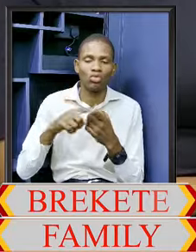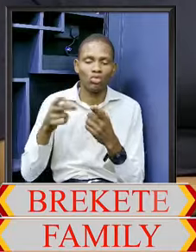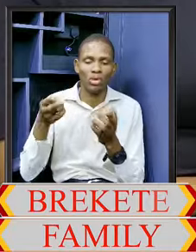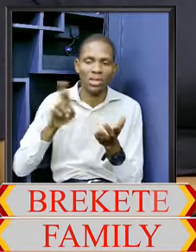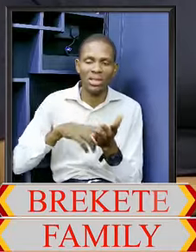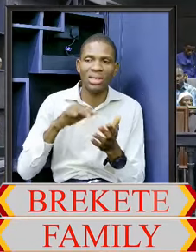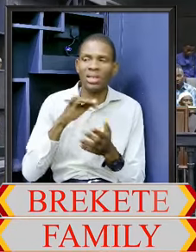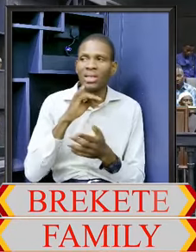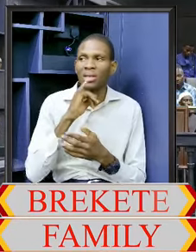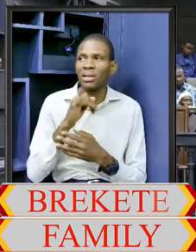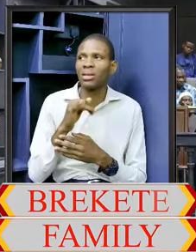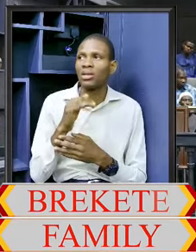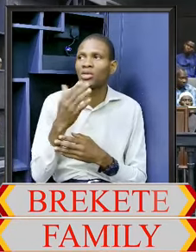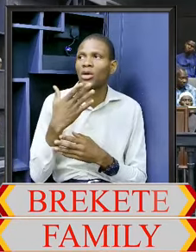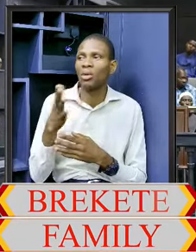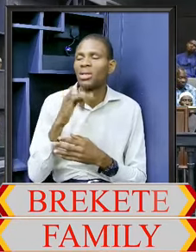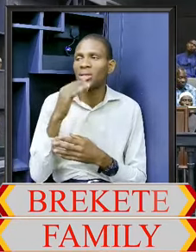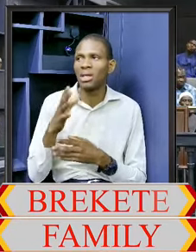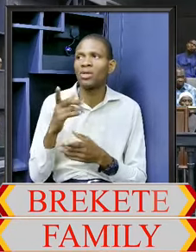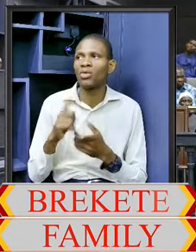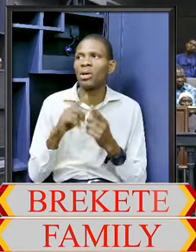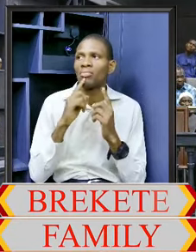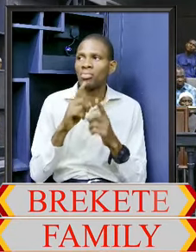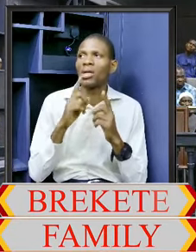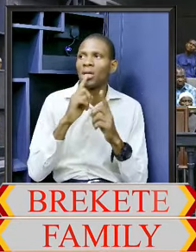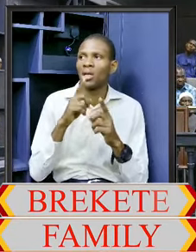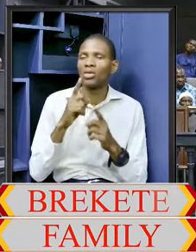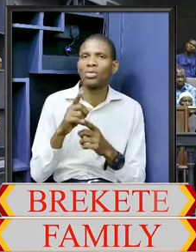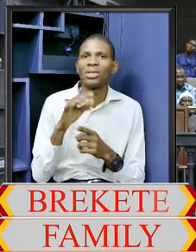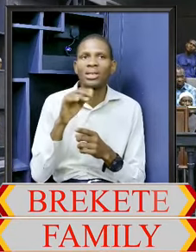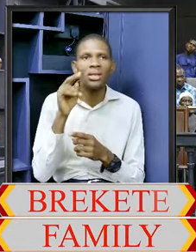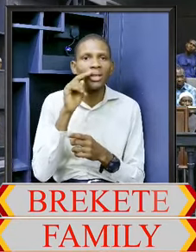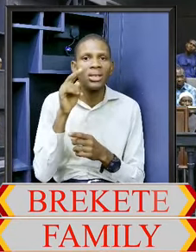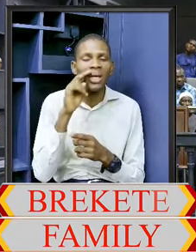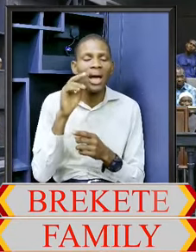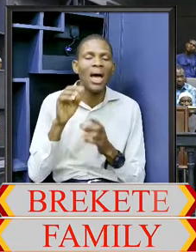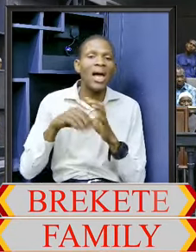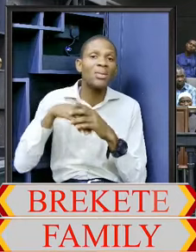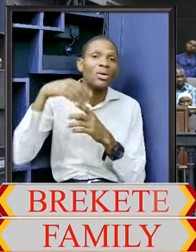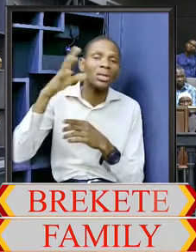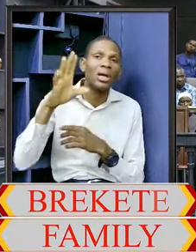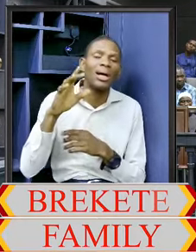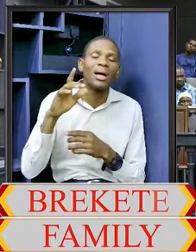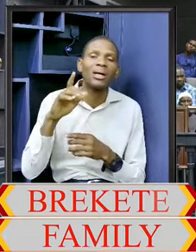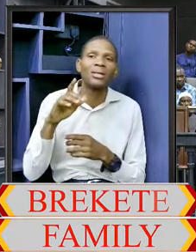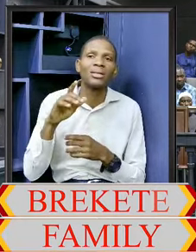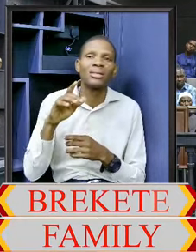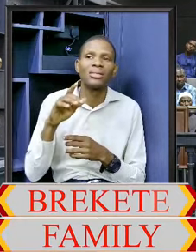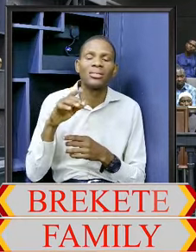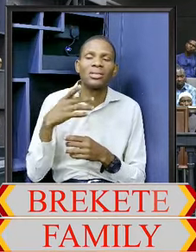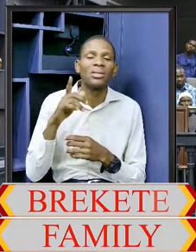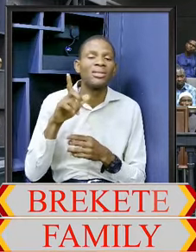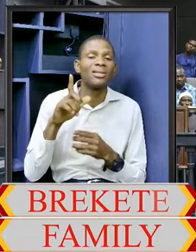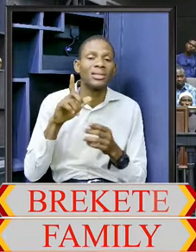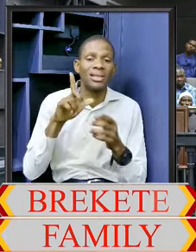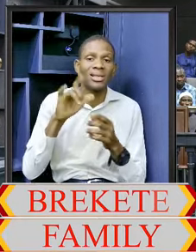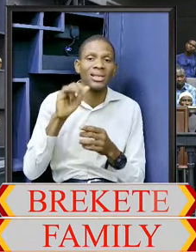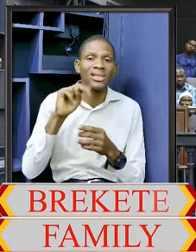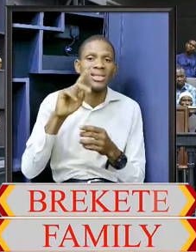and person they automatically we go they answer you every time now the Nigerian exporters of the link now